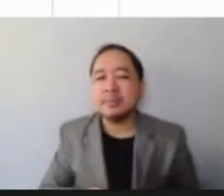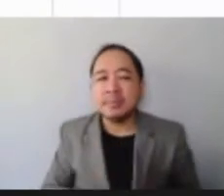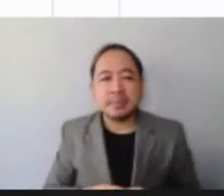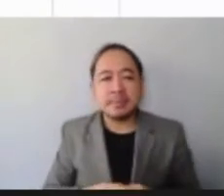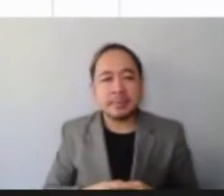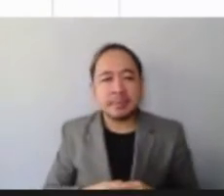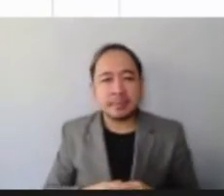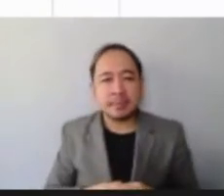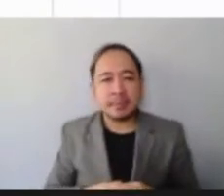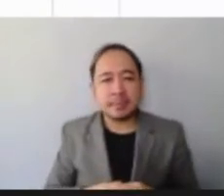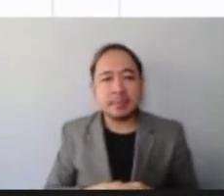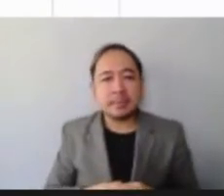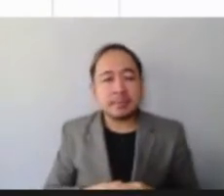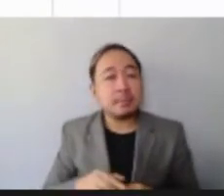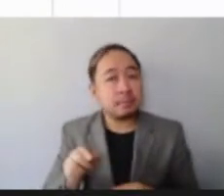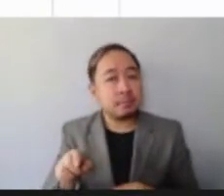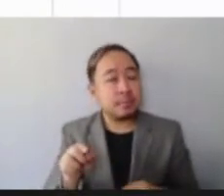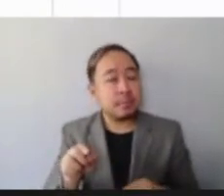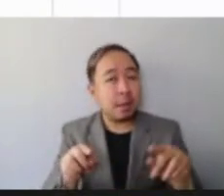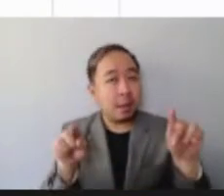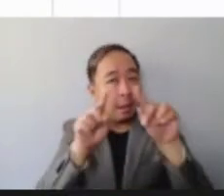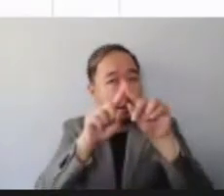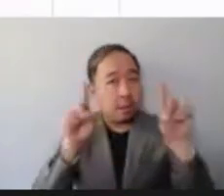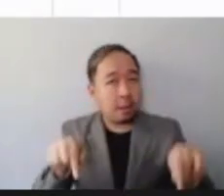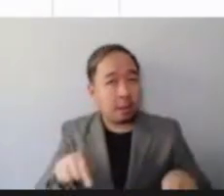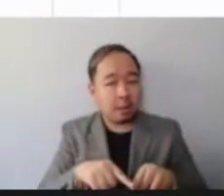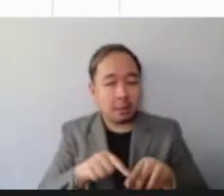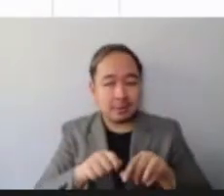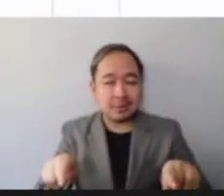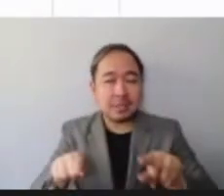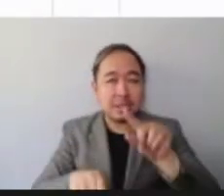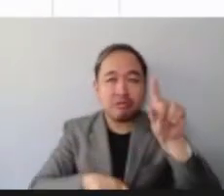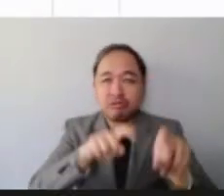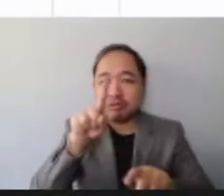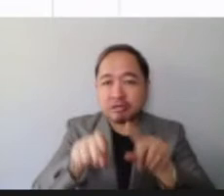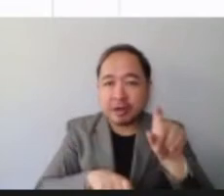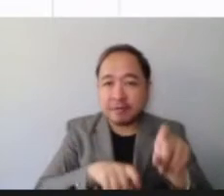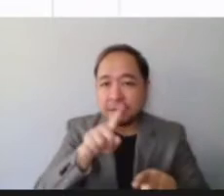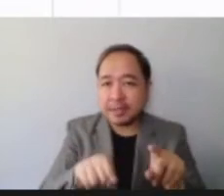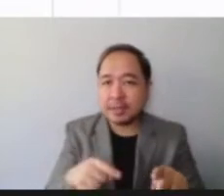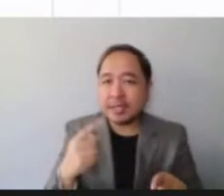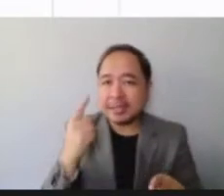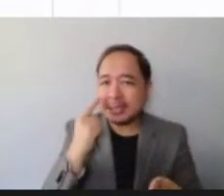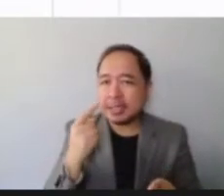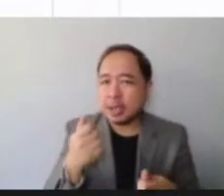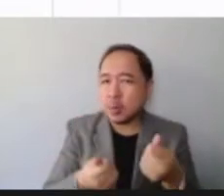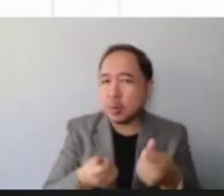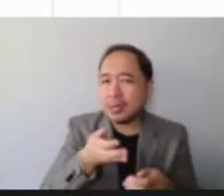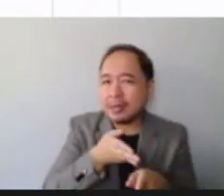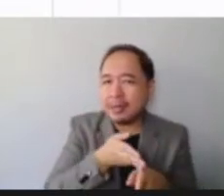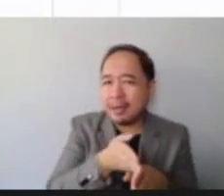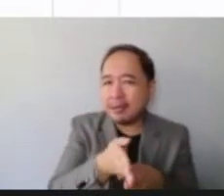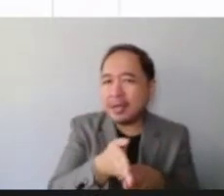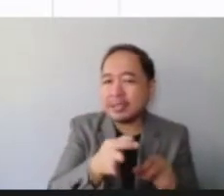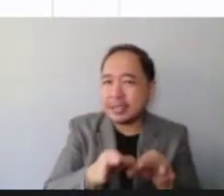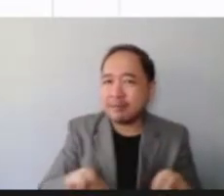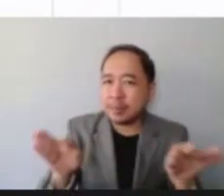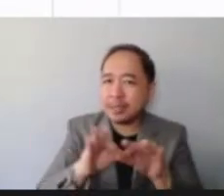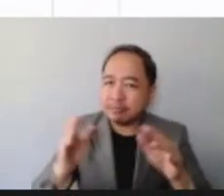the survey had also explored respondent views on the eras that are most important for reinvigorating